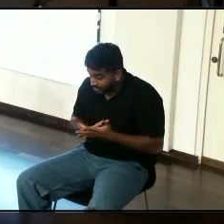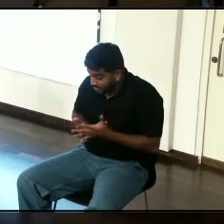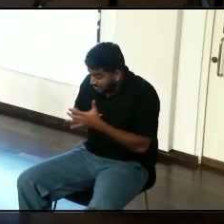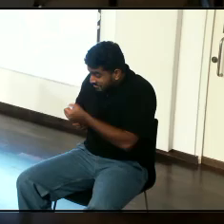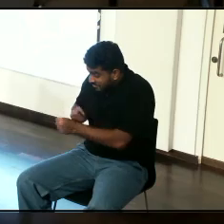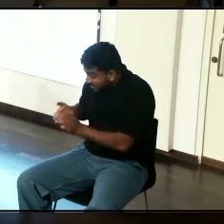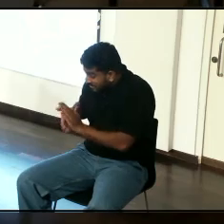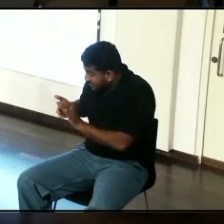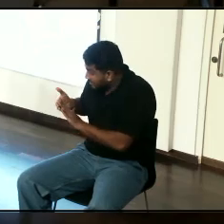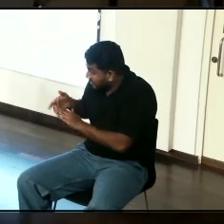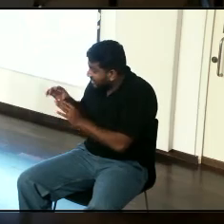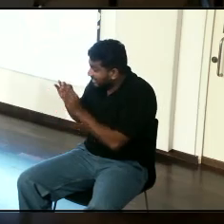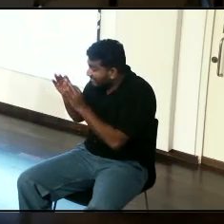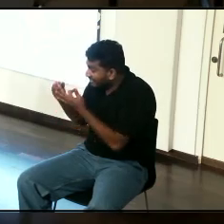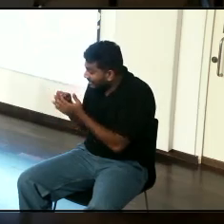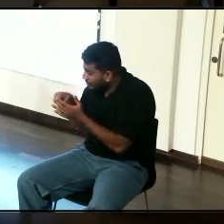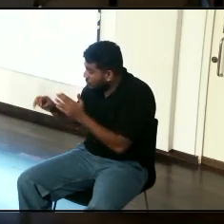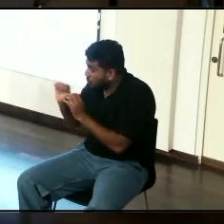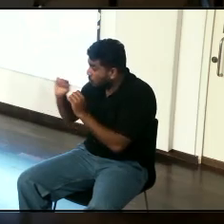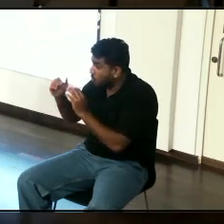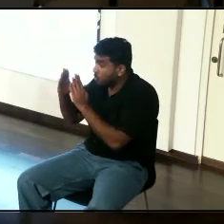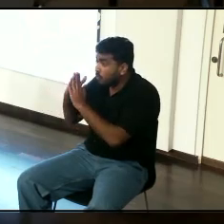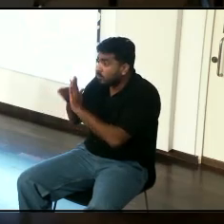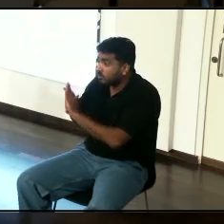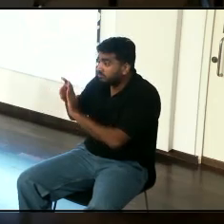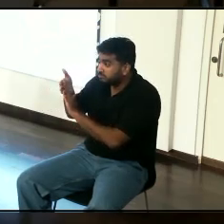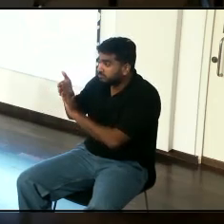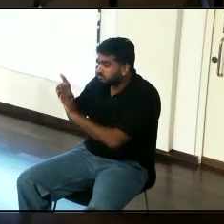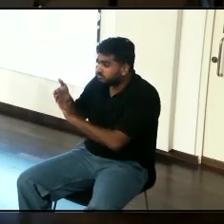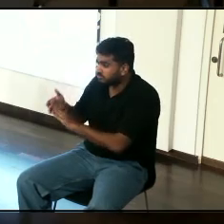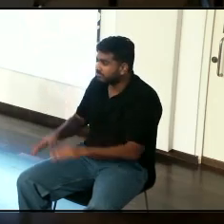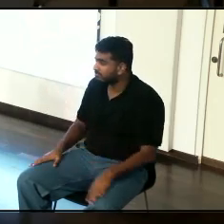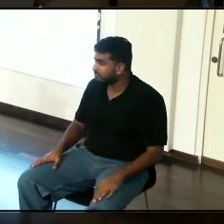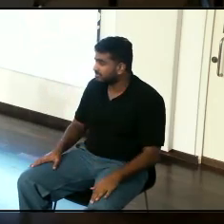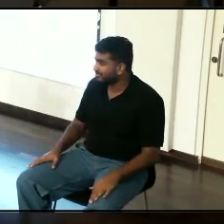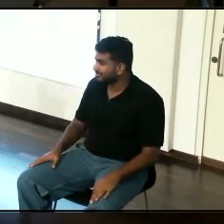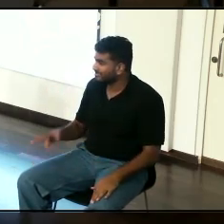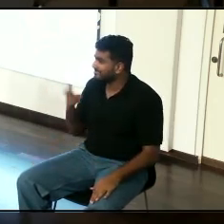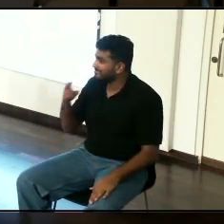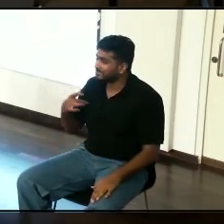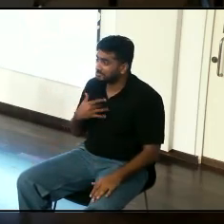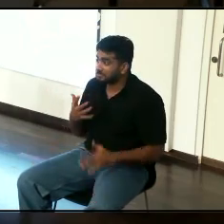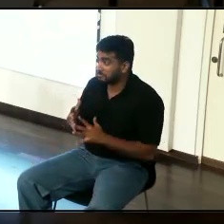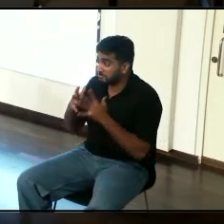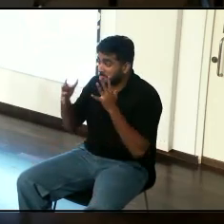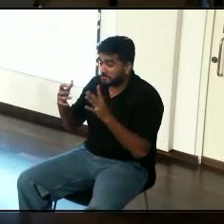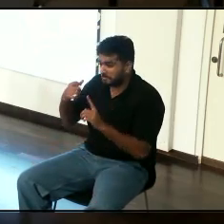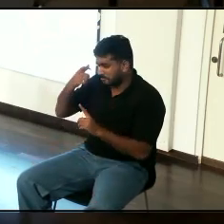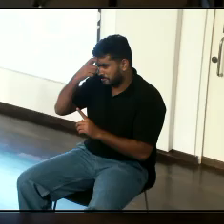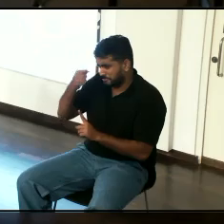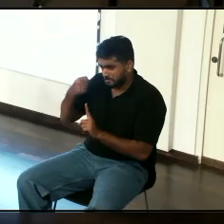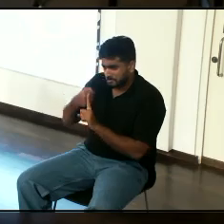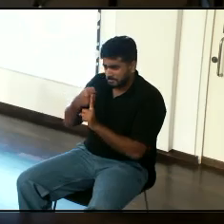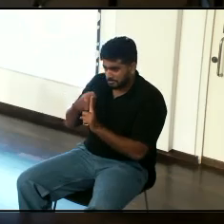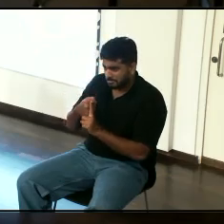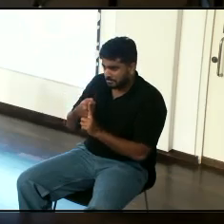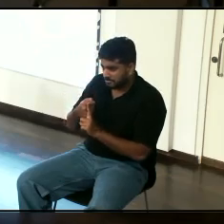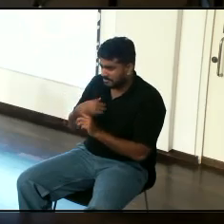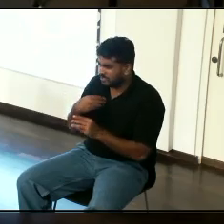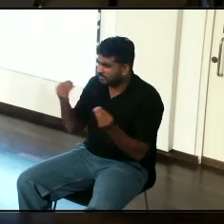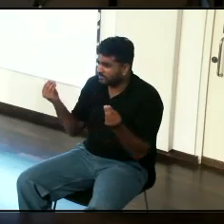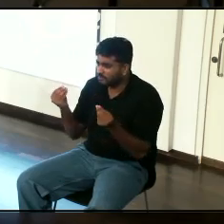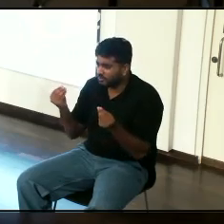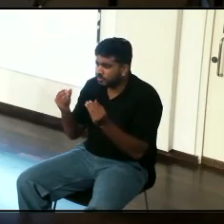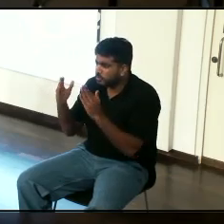the families, the homeowners. That was a challenge initially with especially few of the